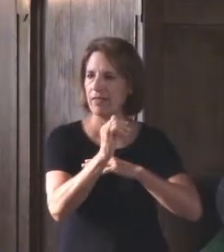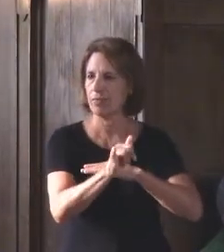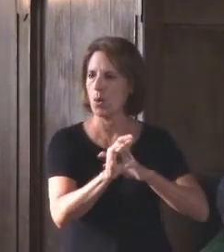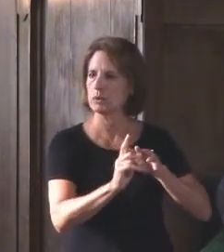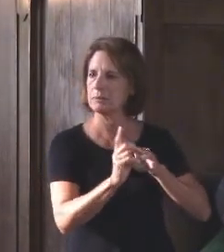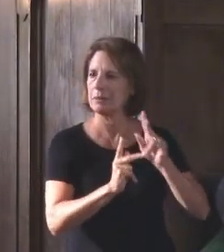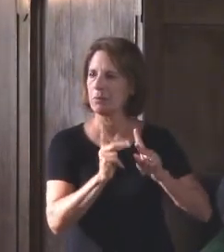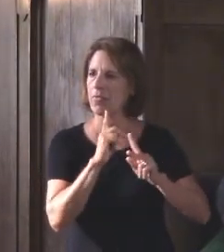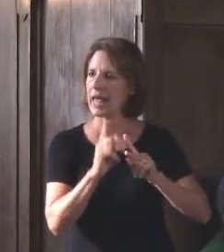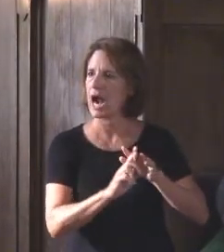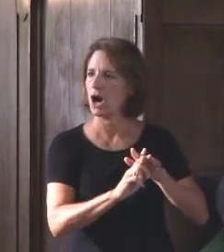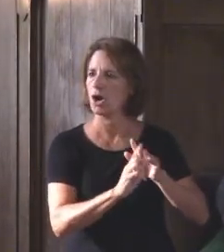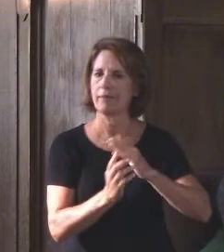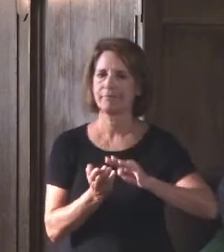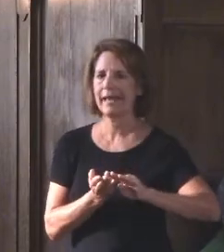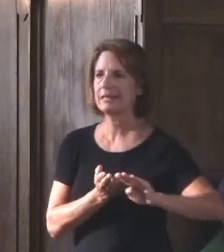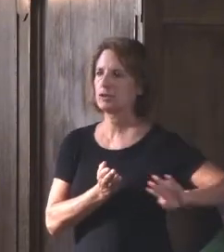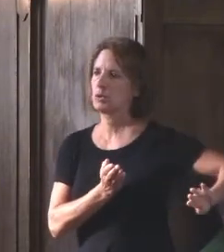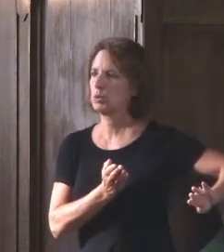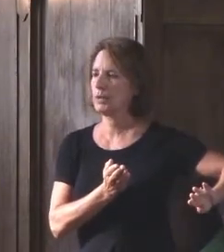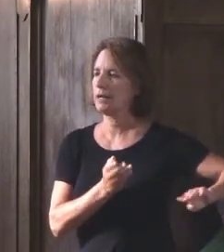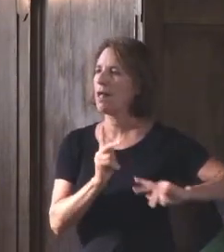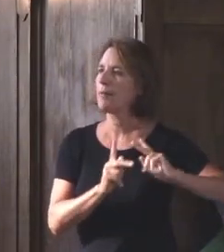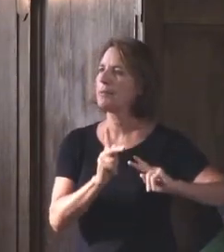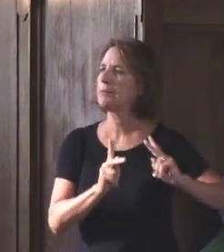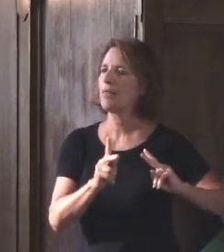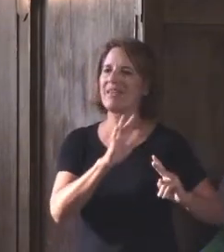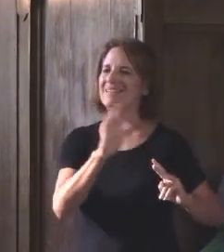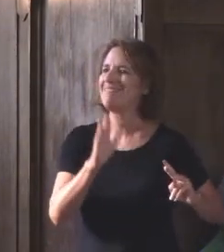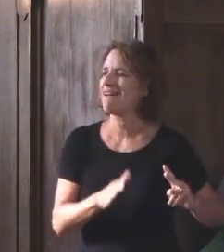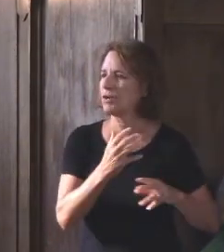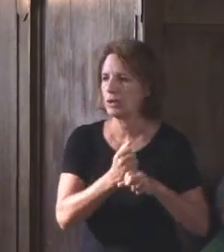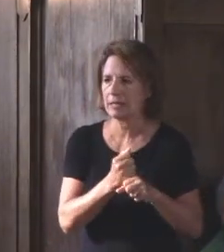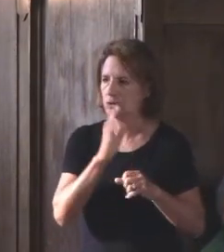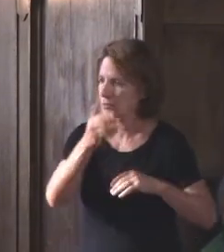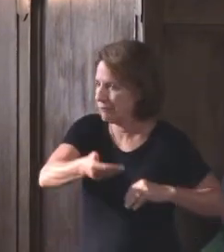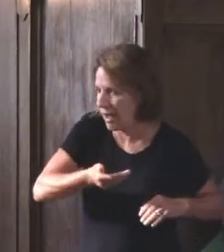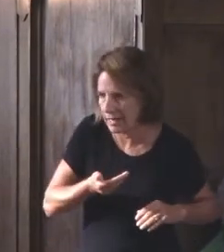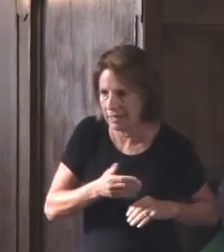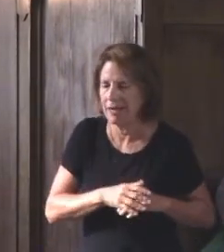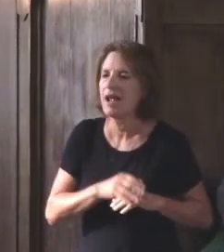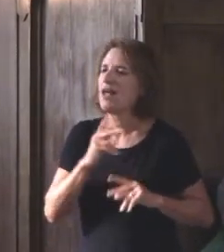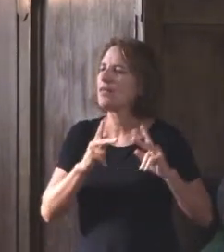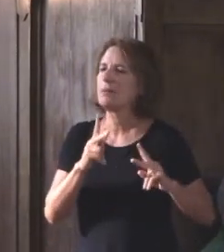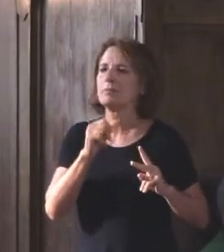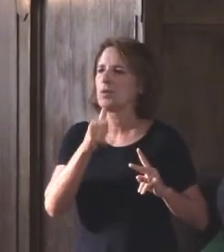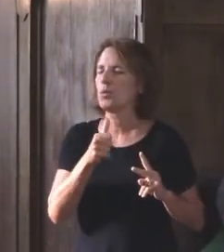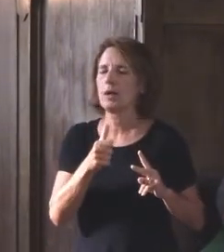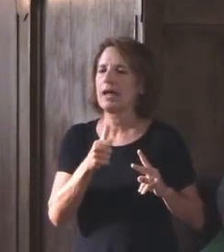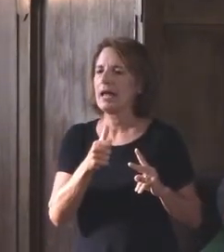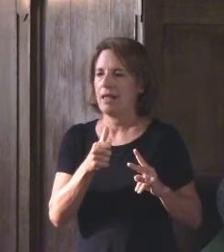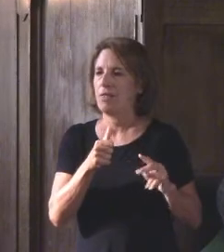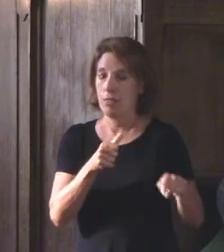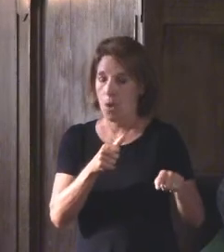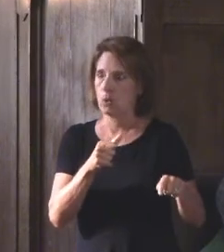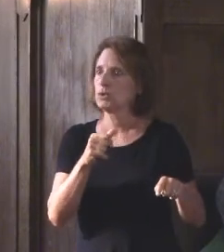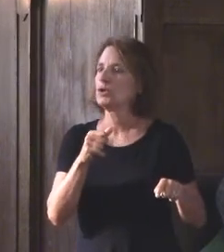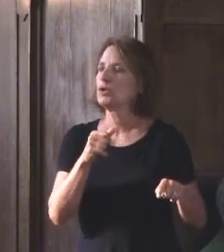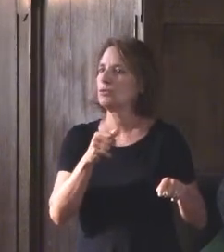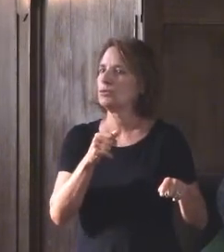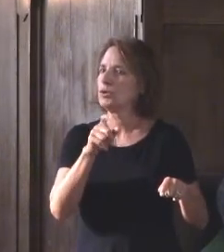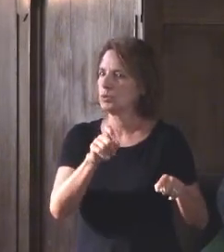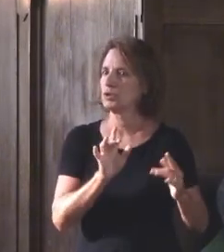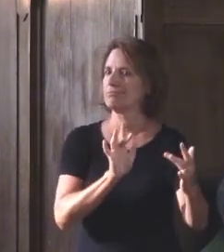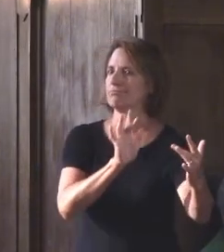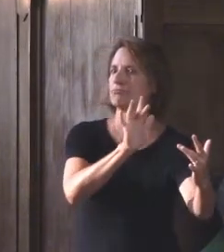off the guest list, the folks who not only don't get the seat of honor, but usually don't even get an invitation. That's who you reach out